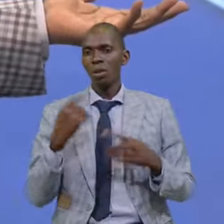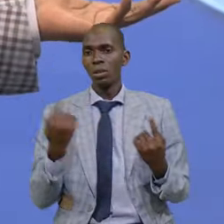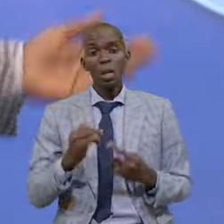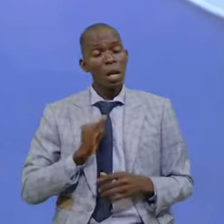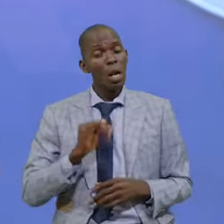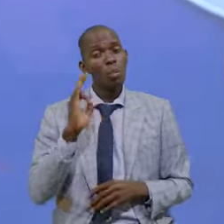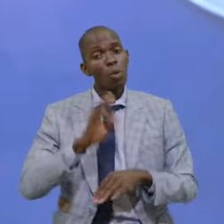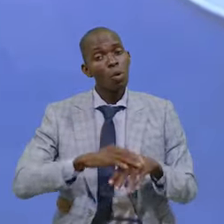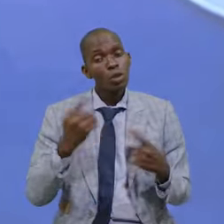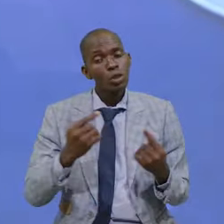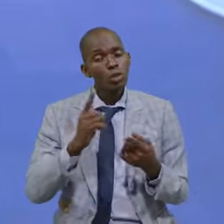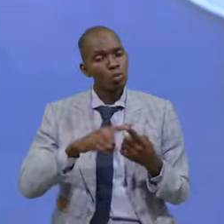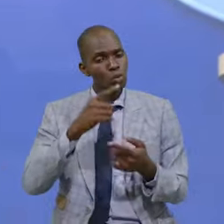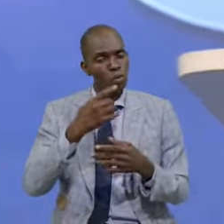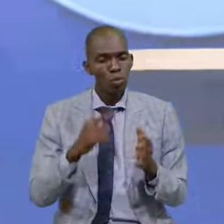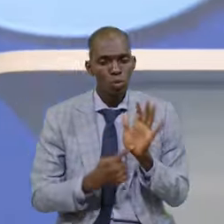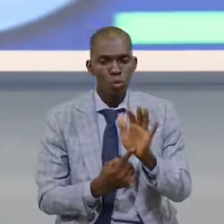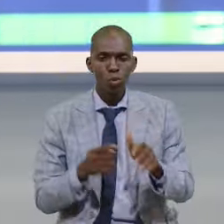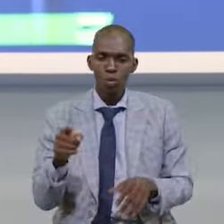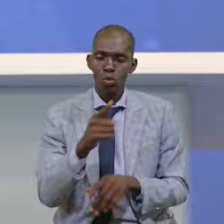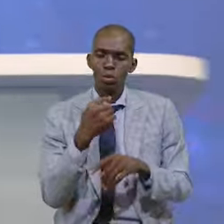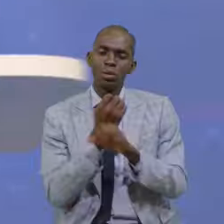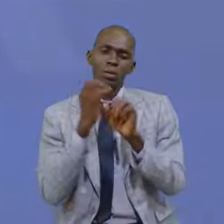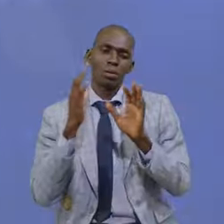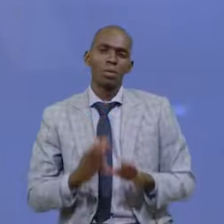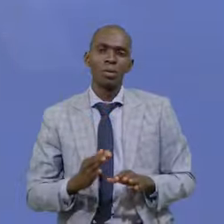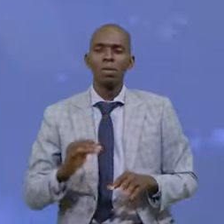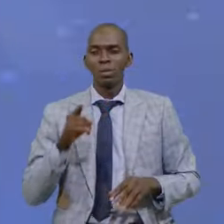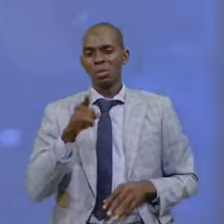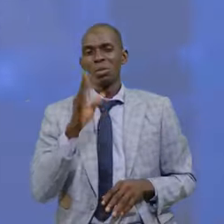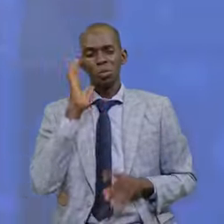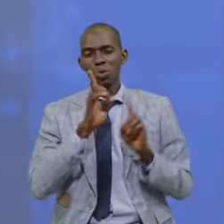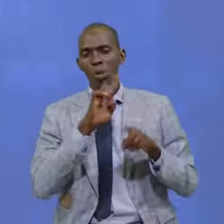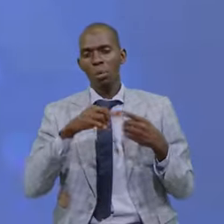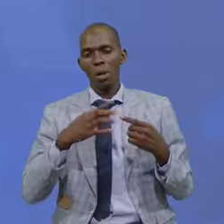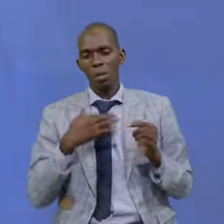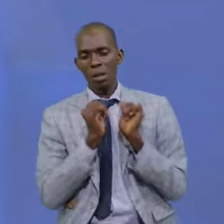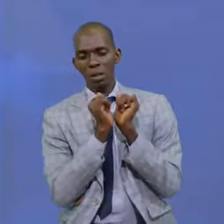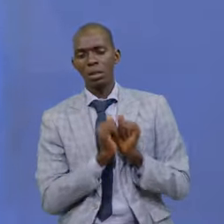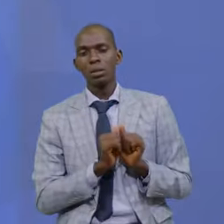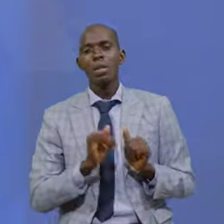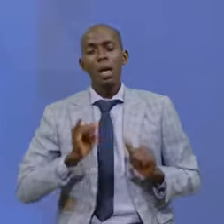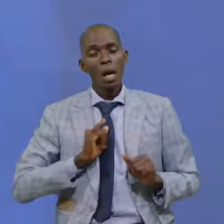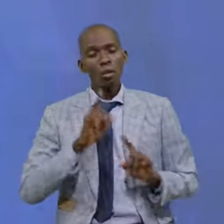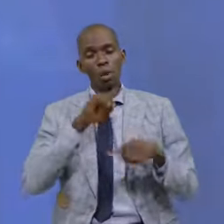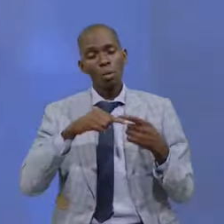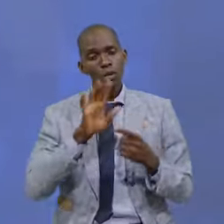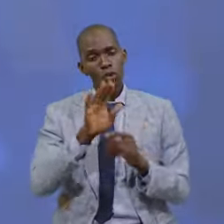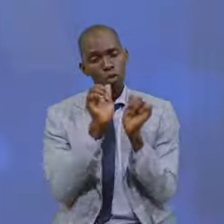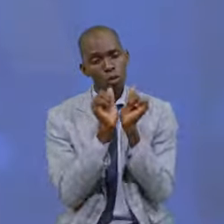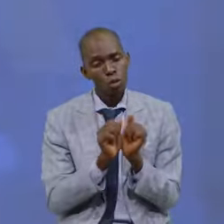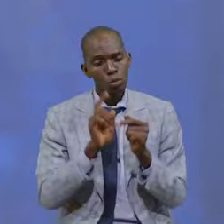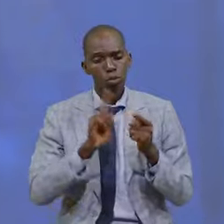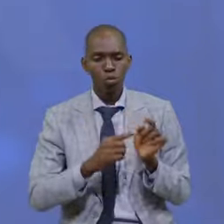can reveal the Savior to you. It's talking about my slavery years so that I can reveal the